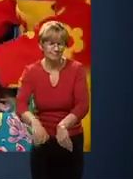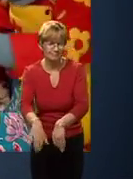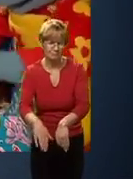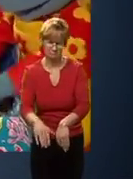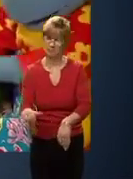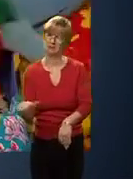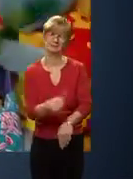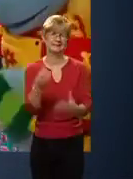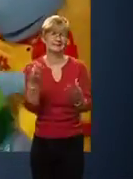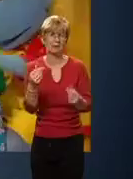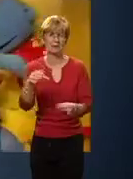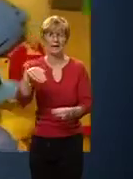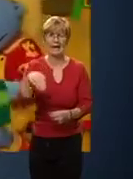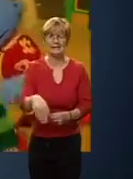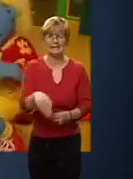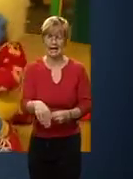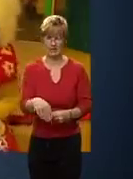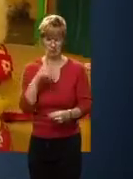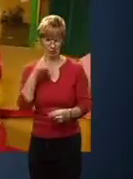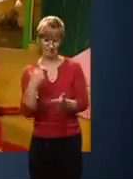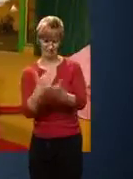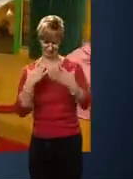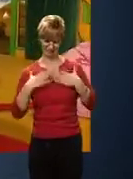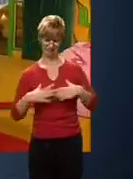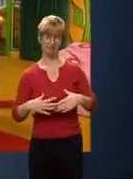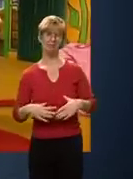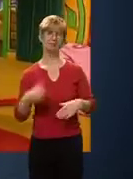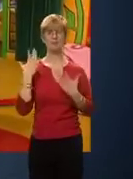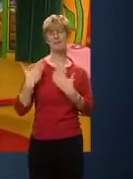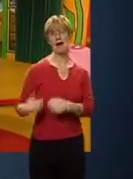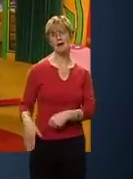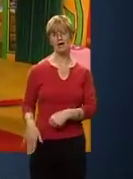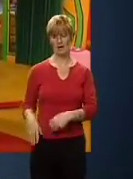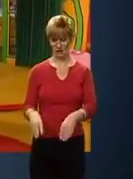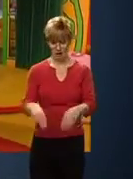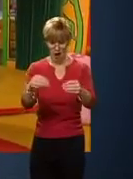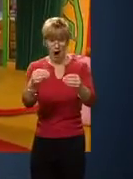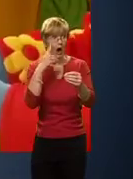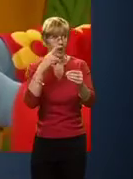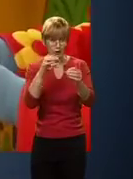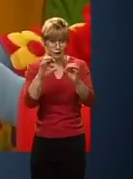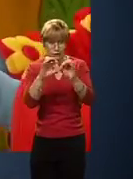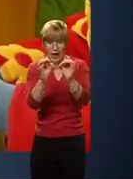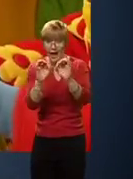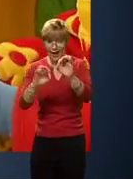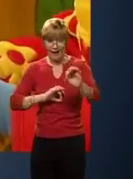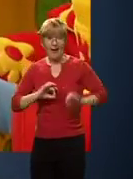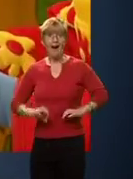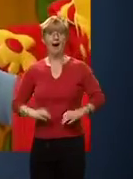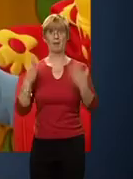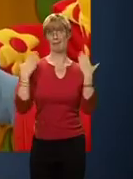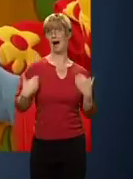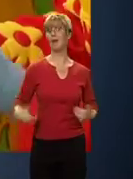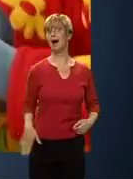There must be something in here that would look good for a mermaid. Oh, look! Shells! All mermaids dress